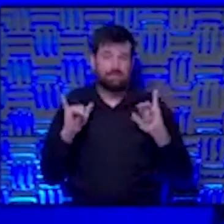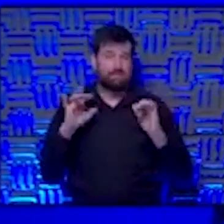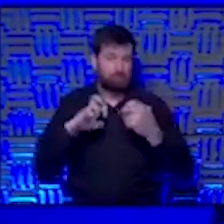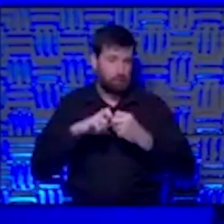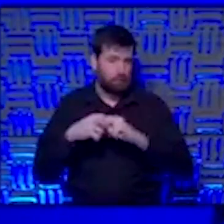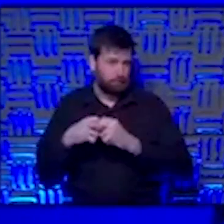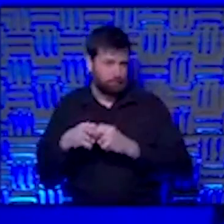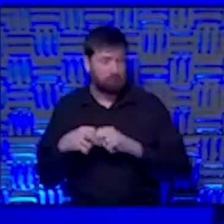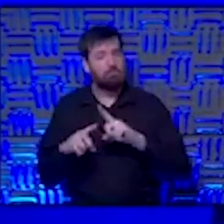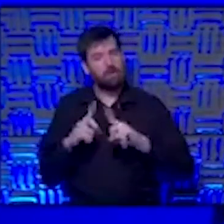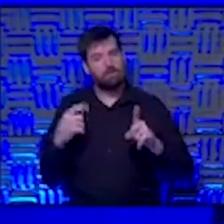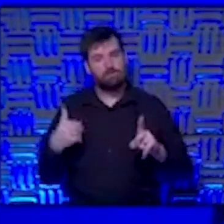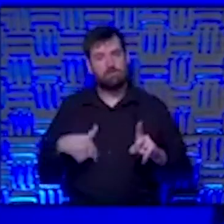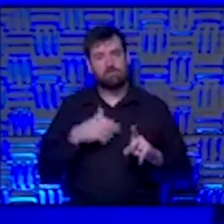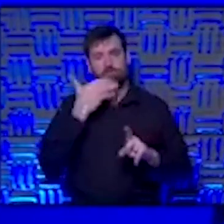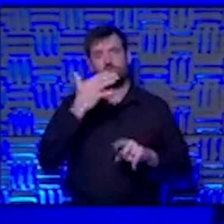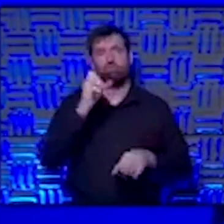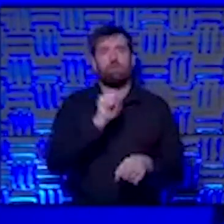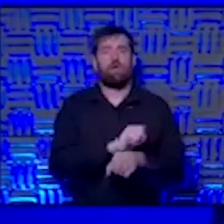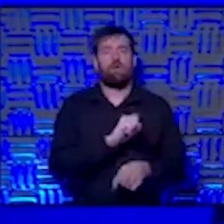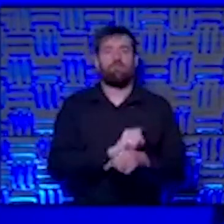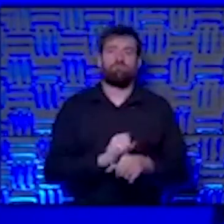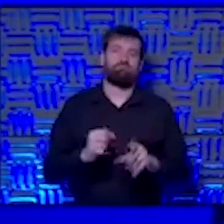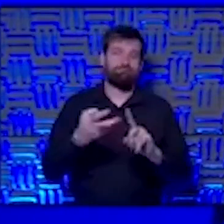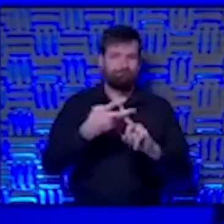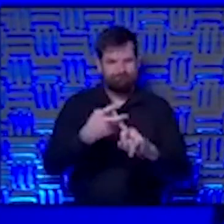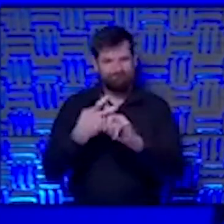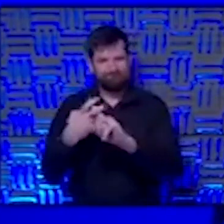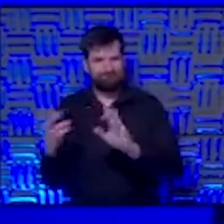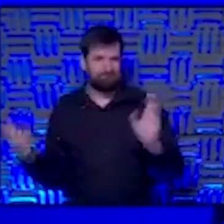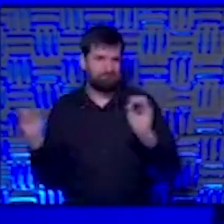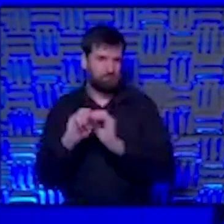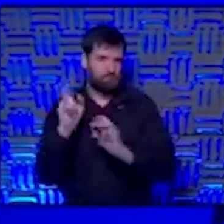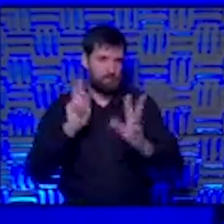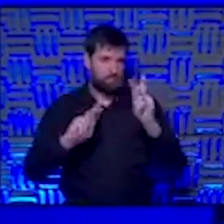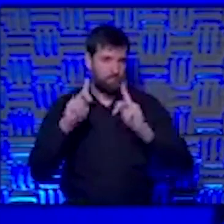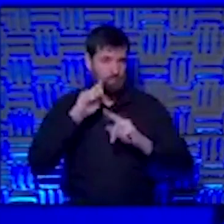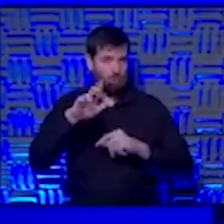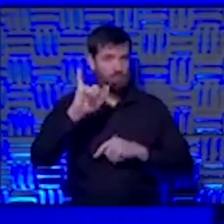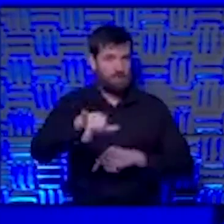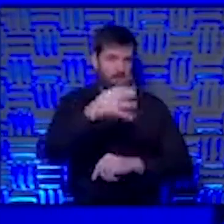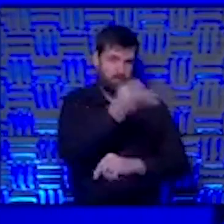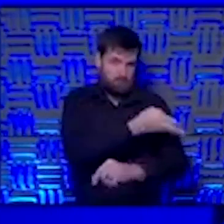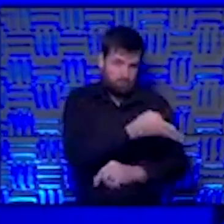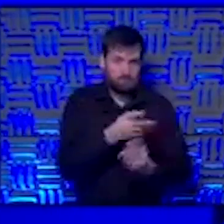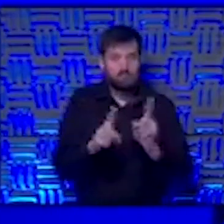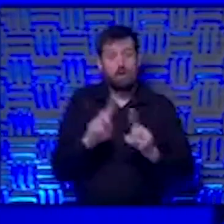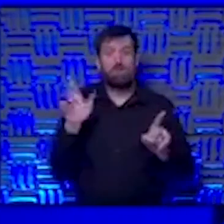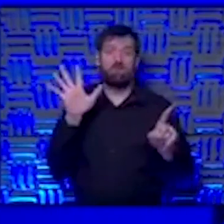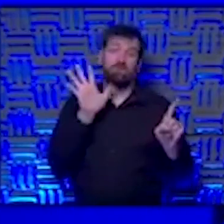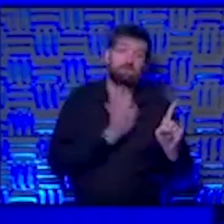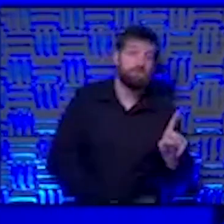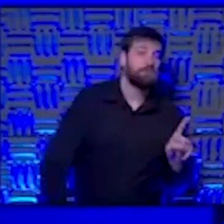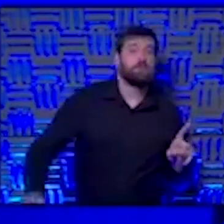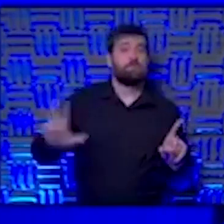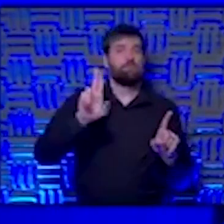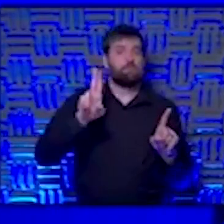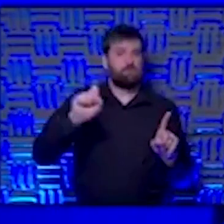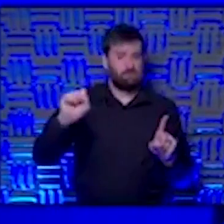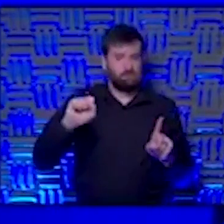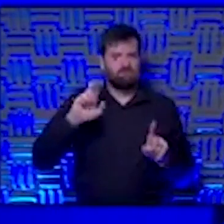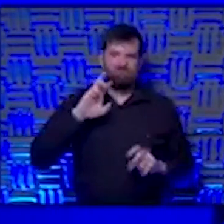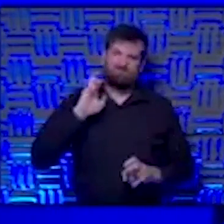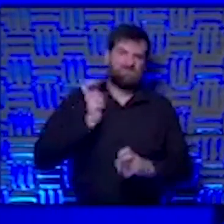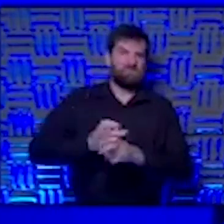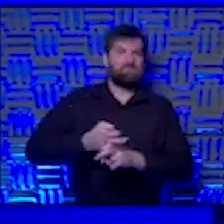we are doing a very good job in trying to get more people to get the infusion, but I think around the nation there is a difficult time